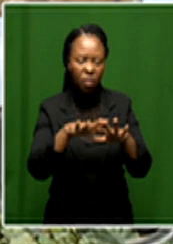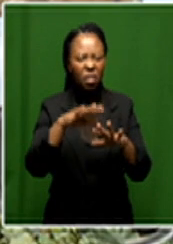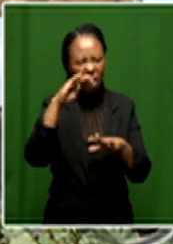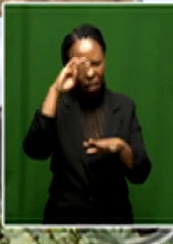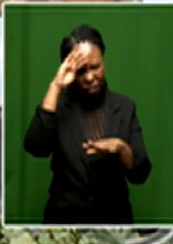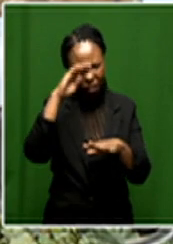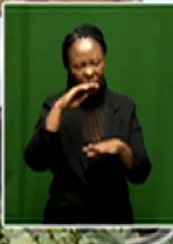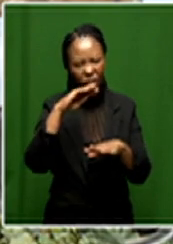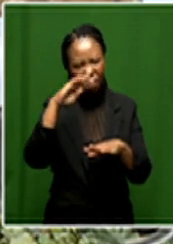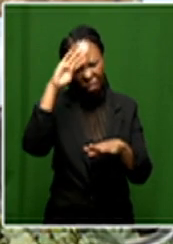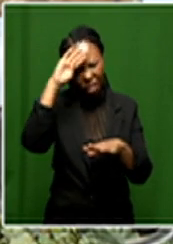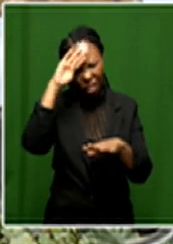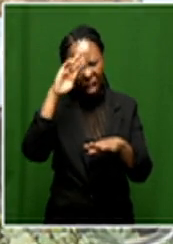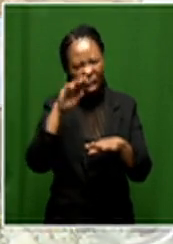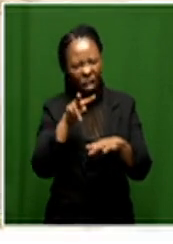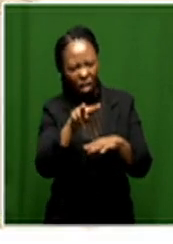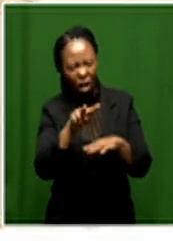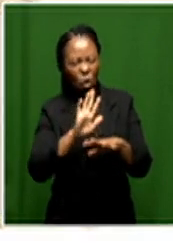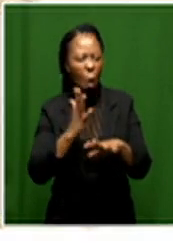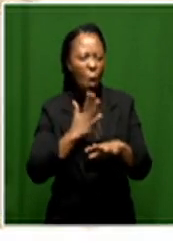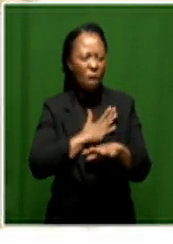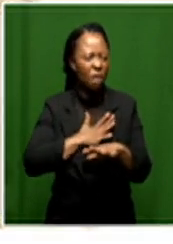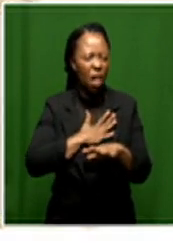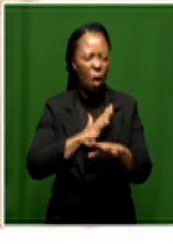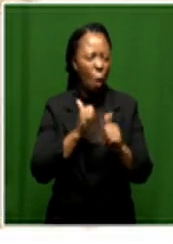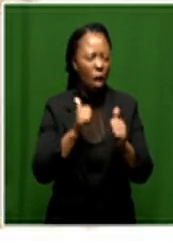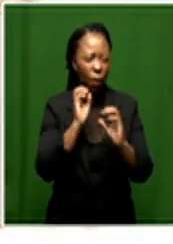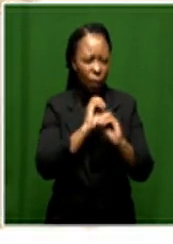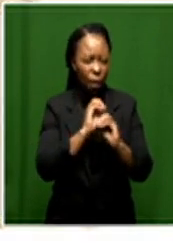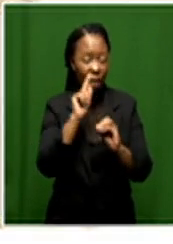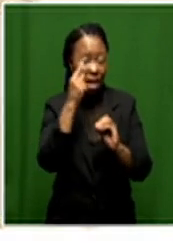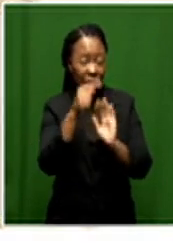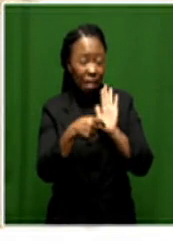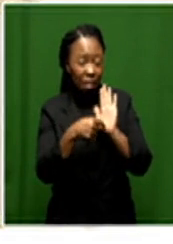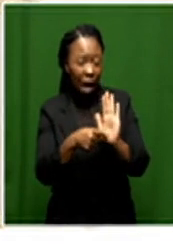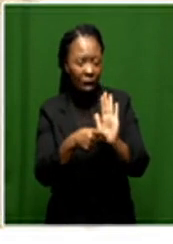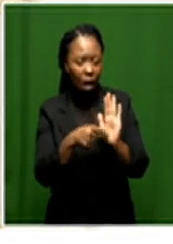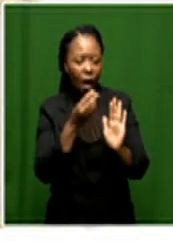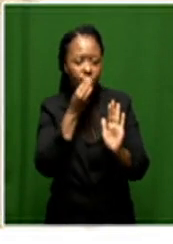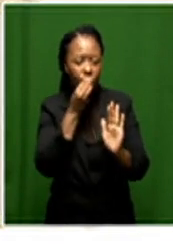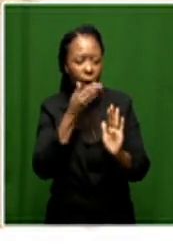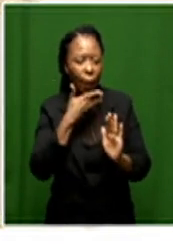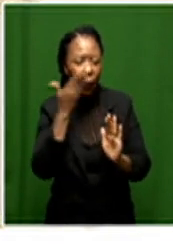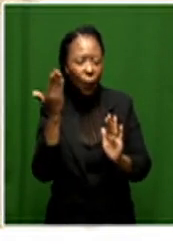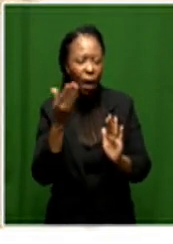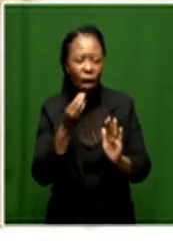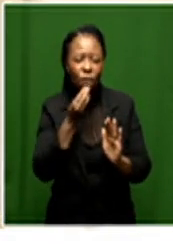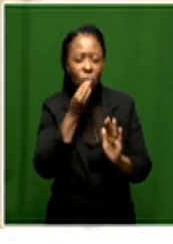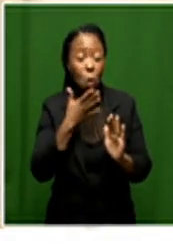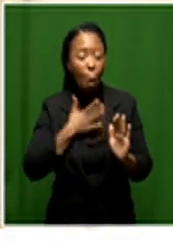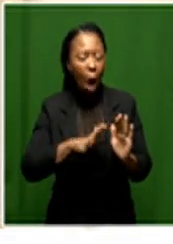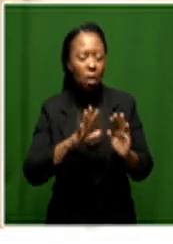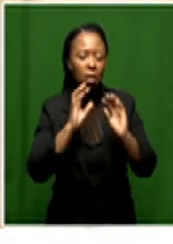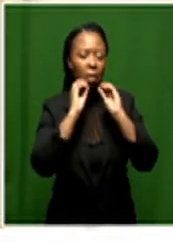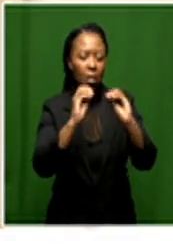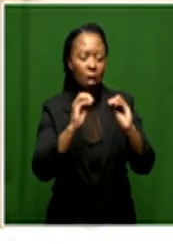normally when animals are feverish or are not feeling well, the first sign that you see is that they stop eating, they lose their appetite. So that's the